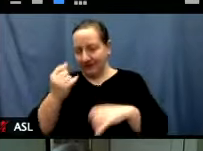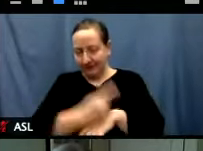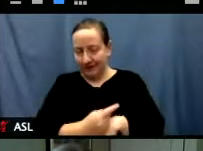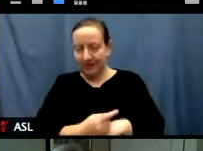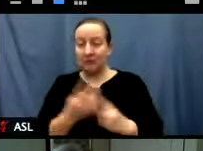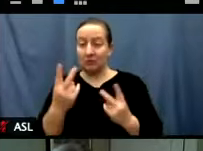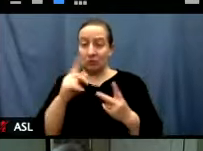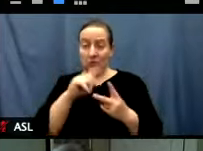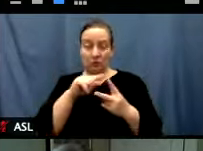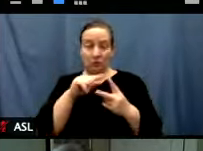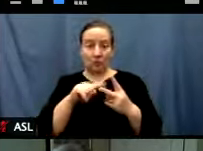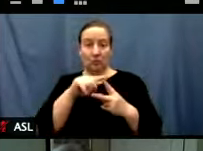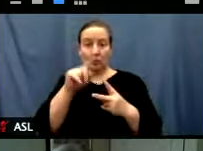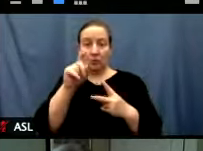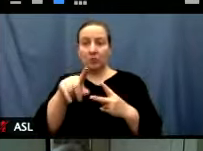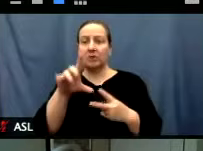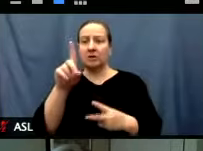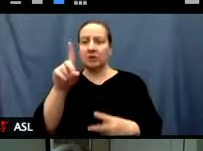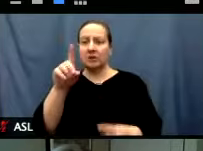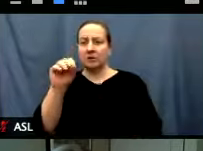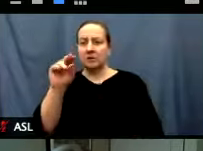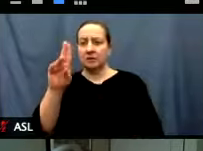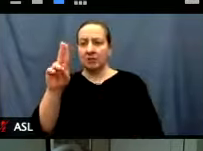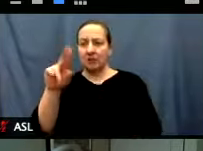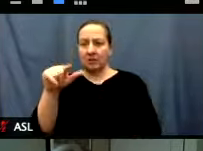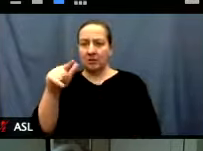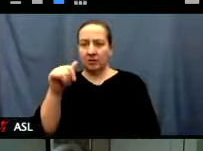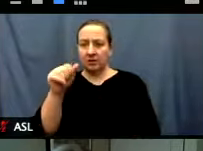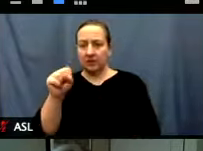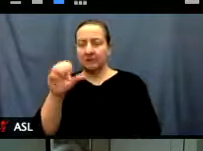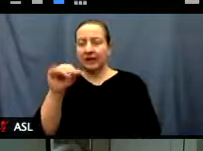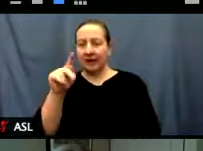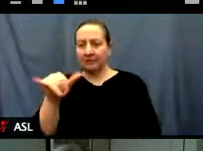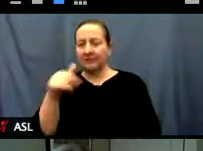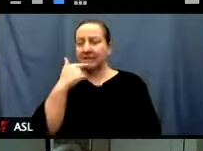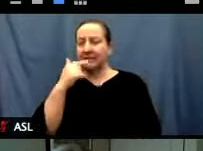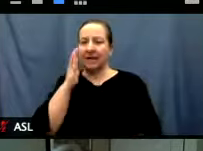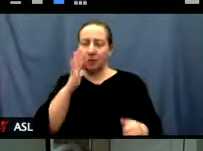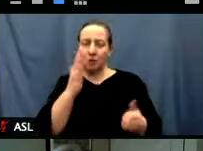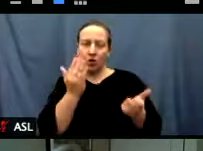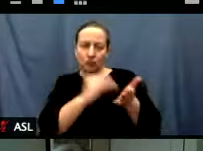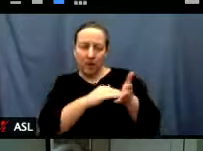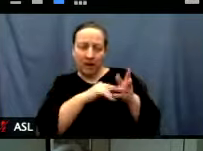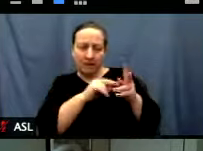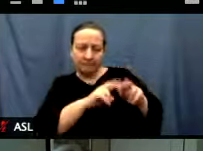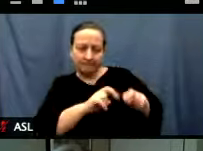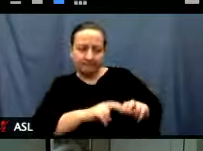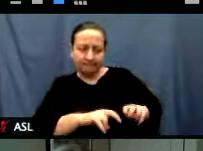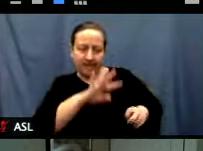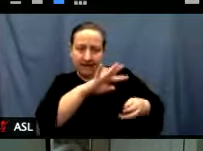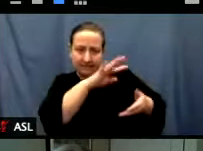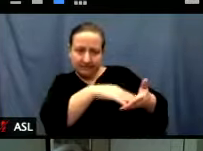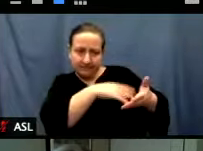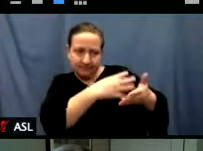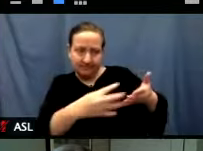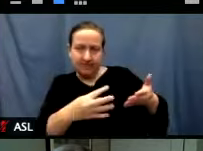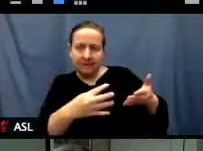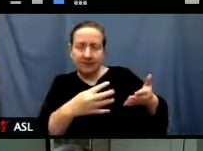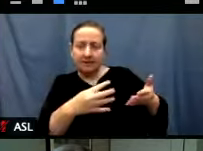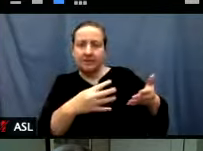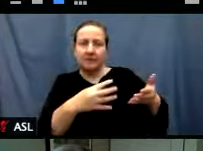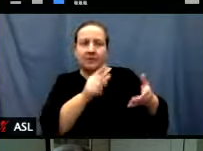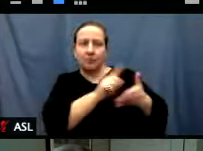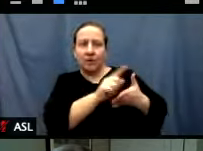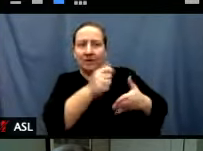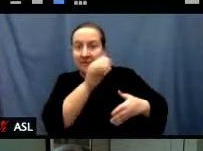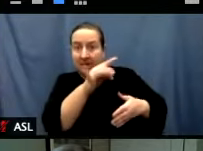here. Douglas County has said it would revisit its metrics the week of December 18th to consider additional